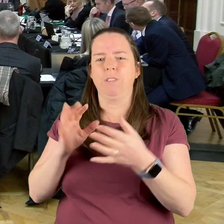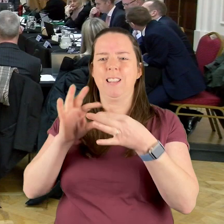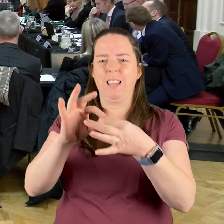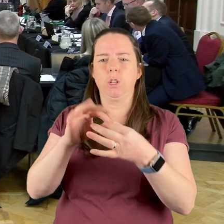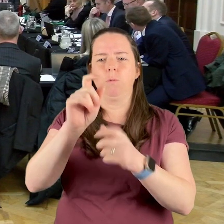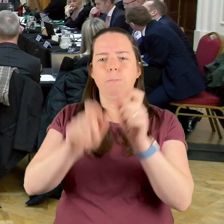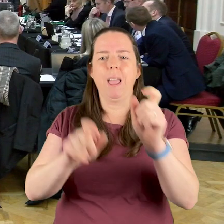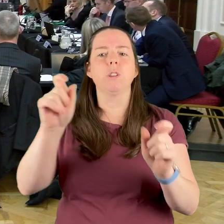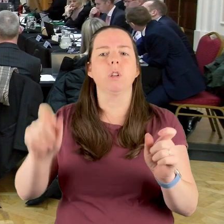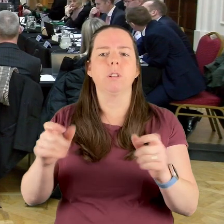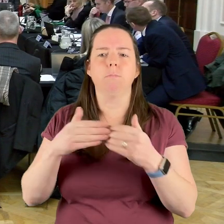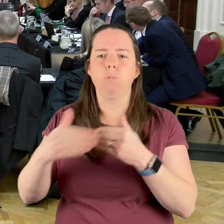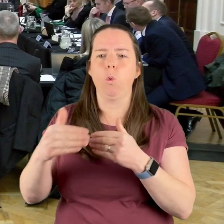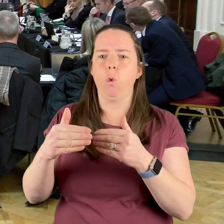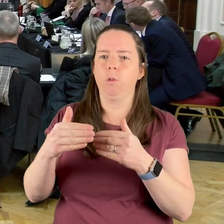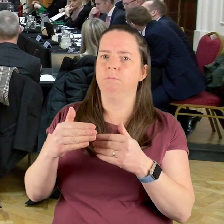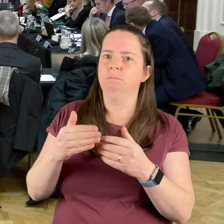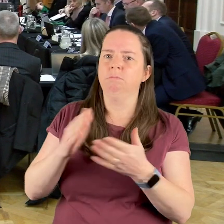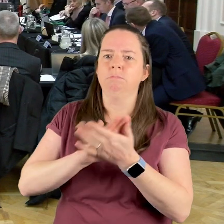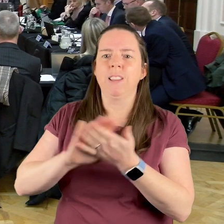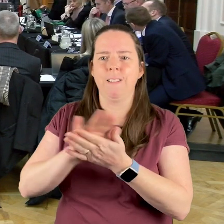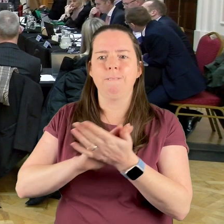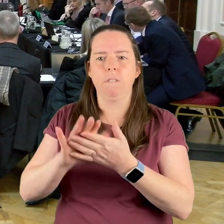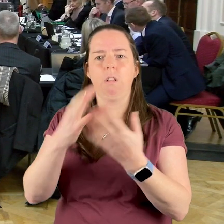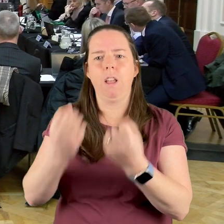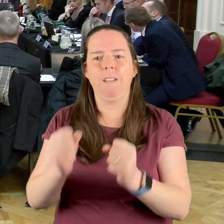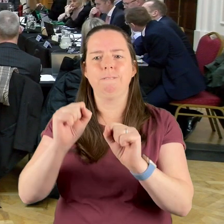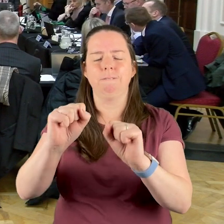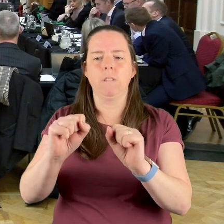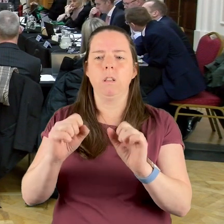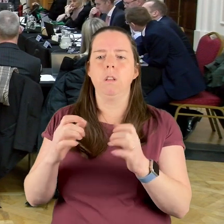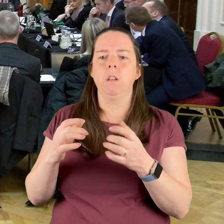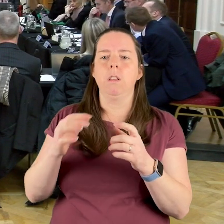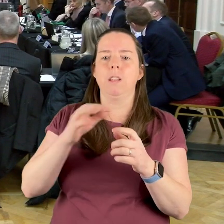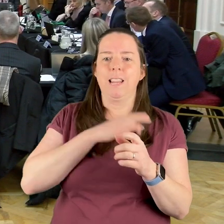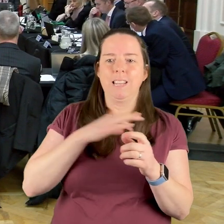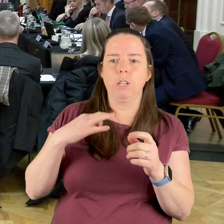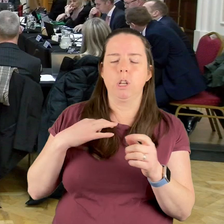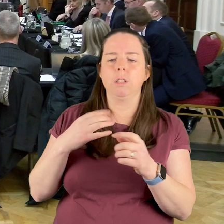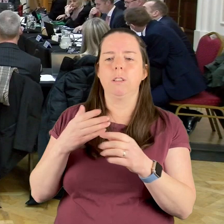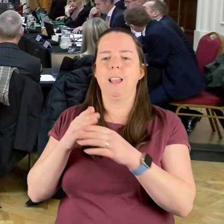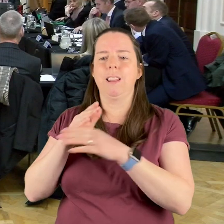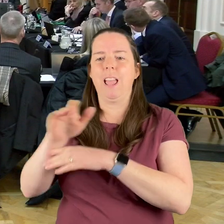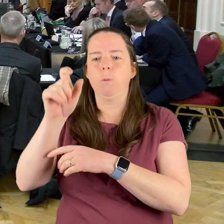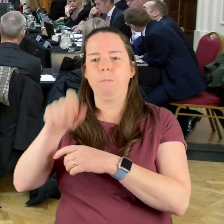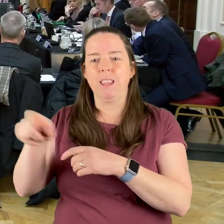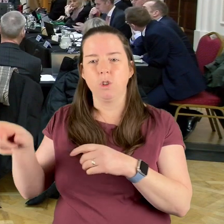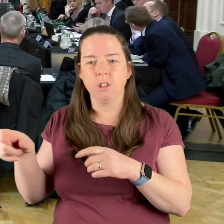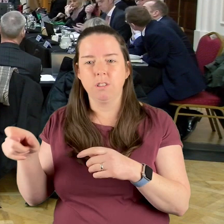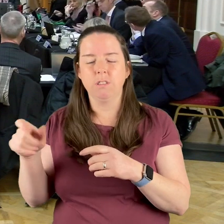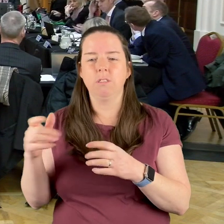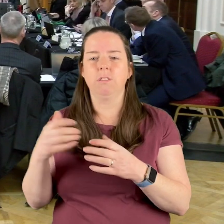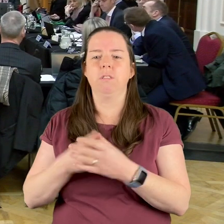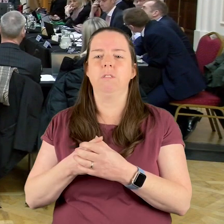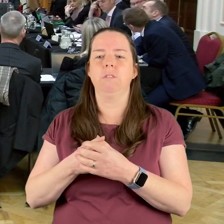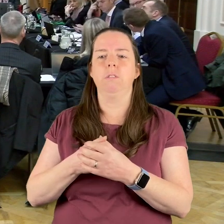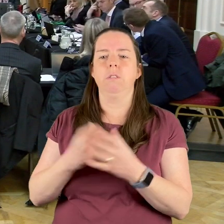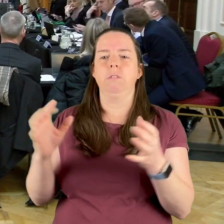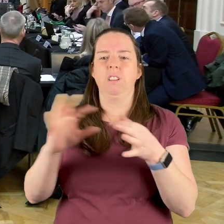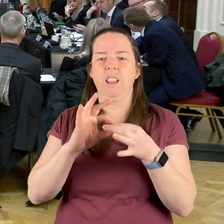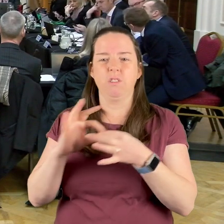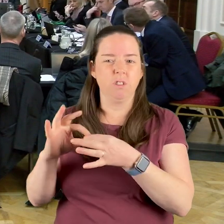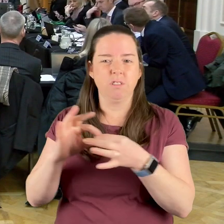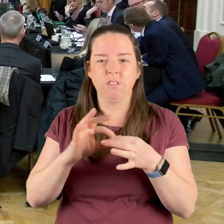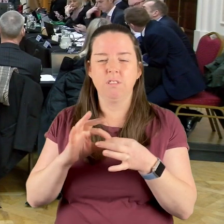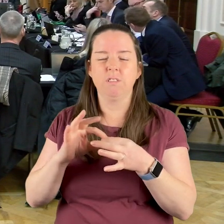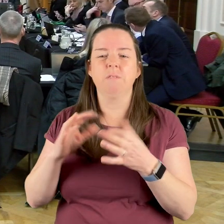us in terms of making those connections with patients much more substantive, but also the connections between clinicians